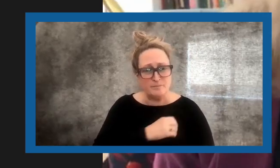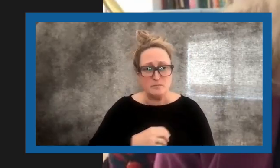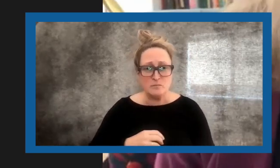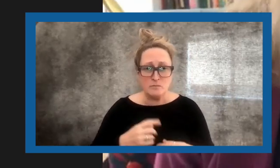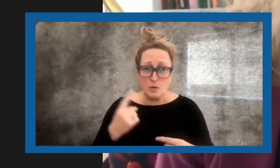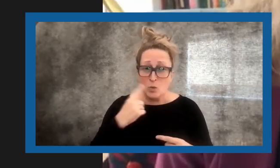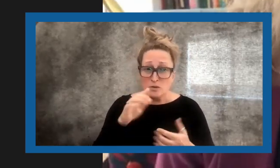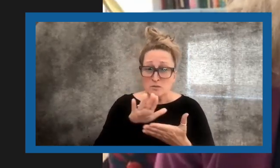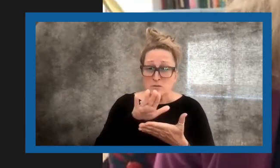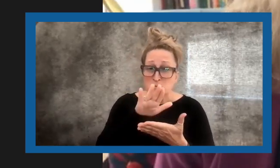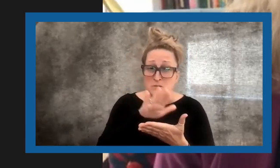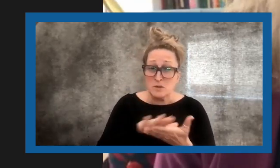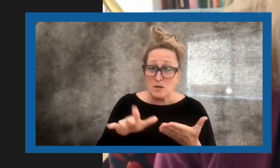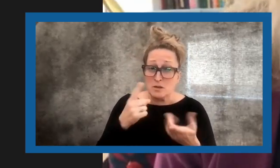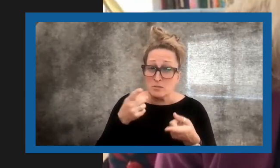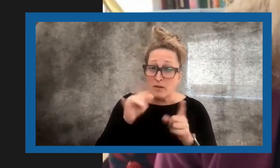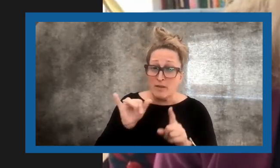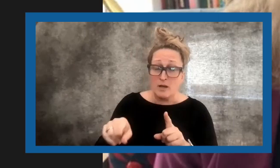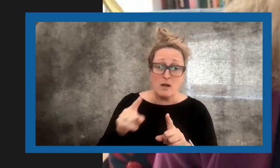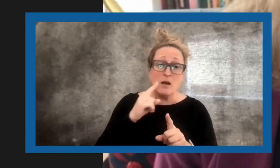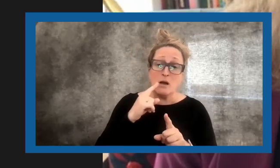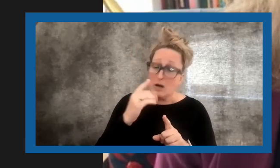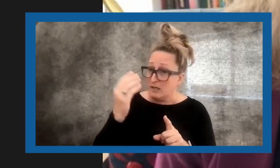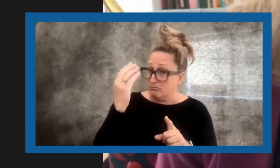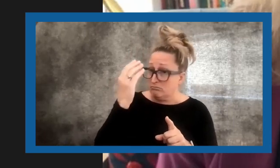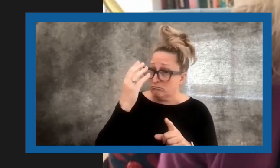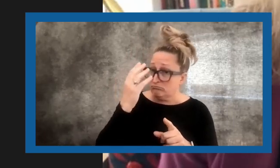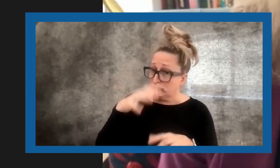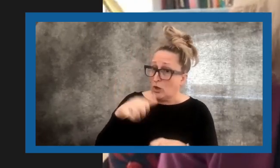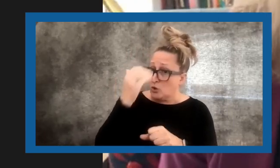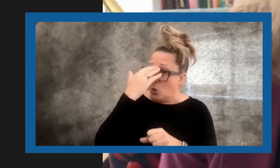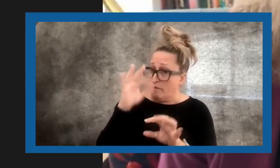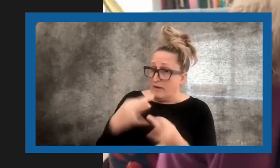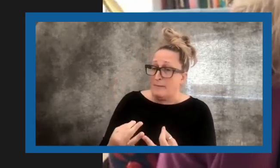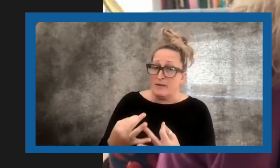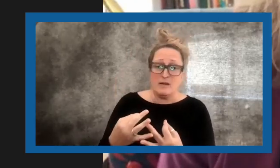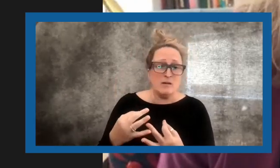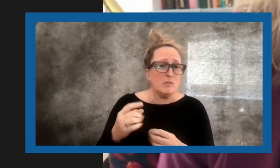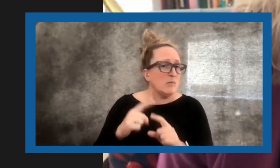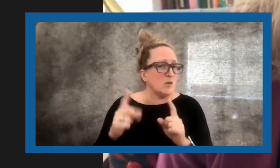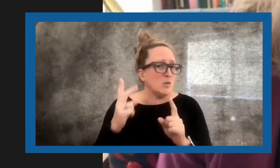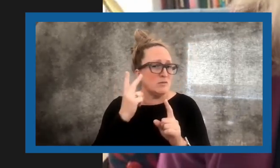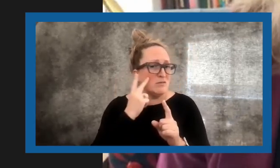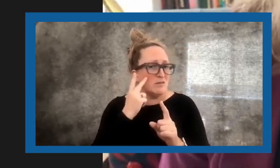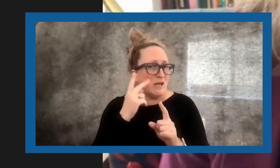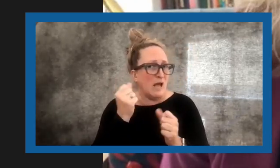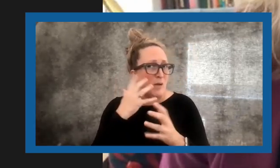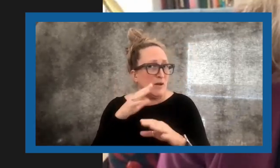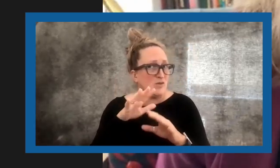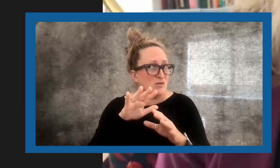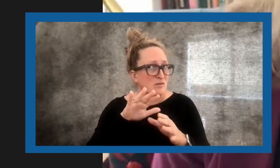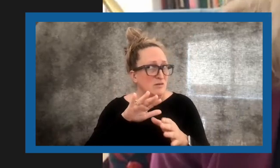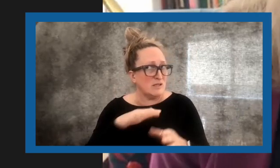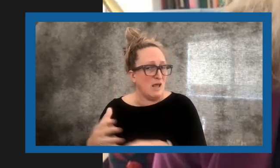One of the nice things about it was I did get to know her family, but you also then see how much this death affected